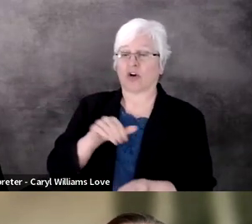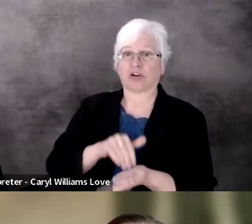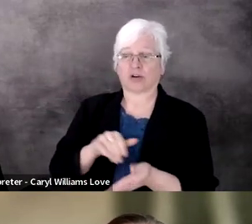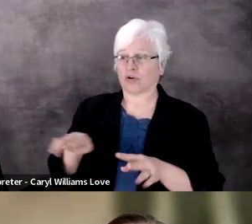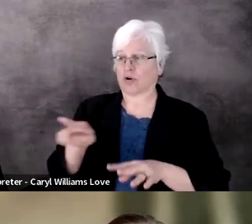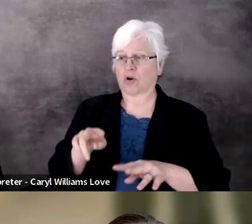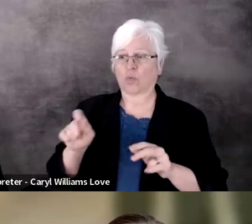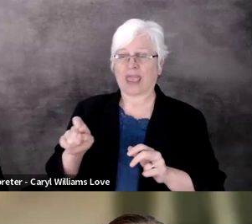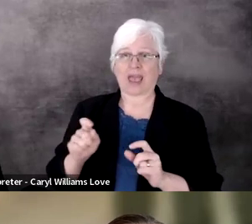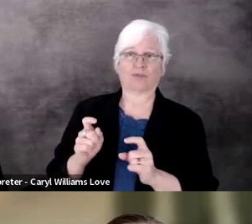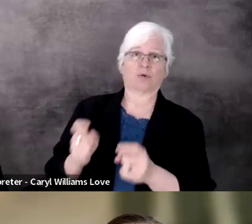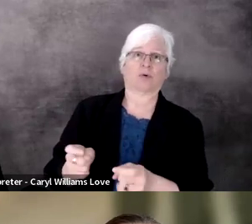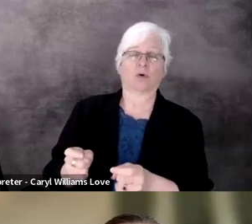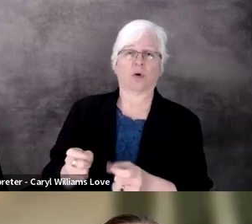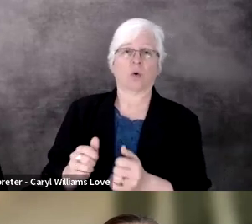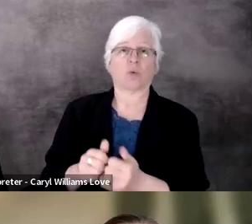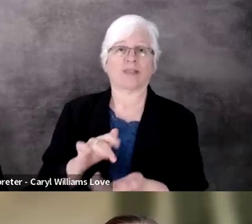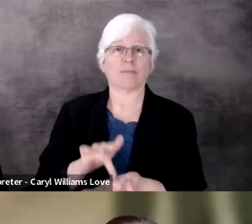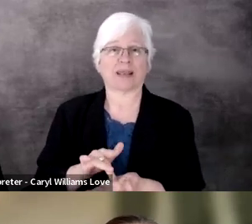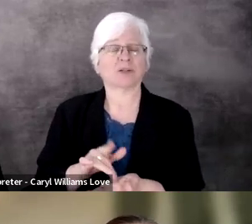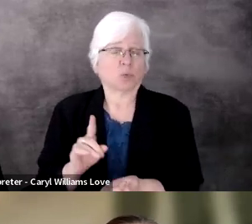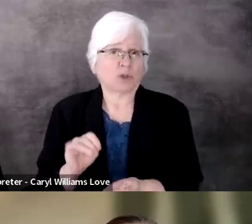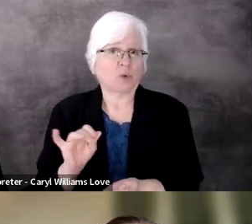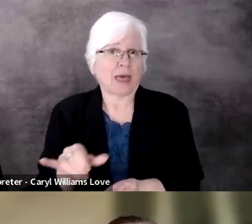medications, and we do that, and we do that well. But